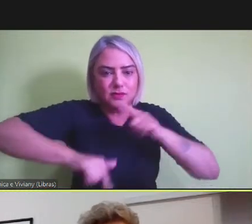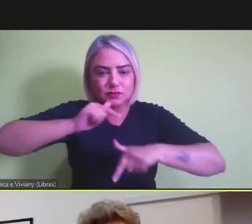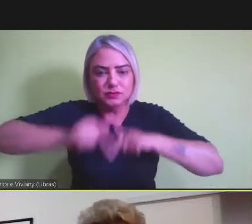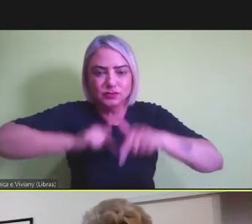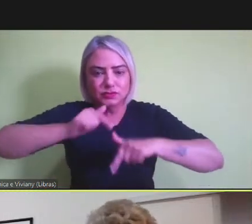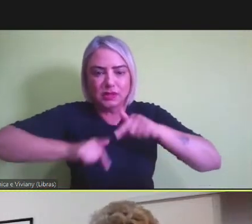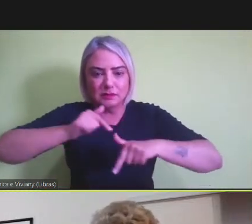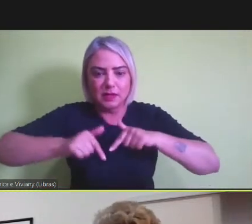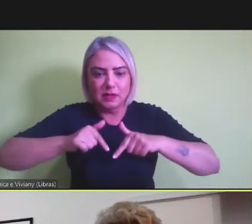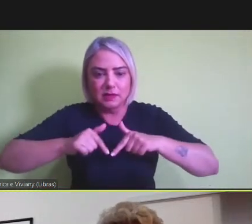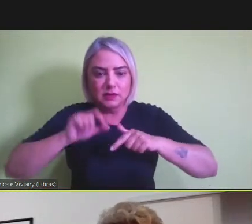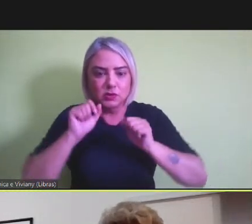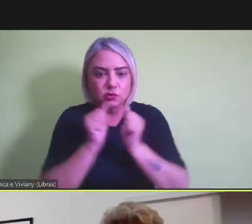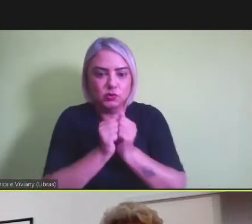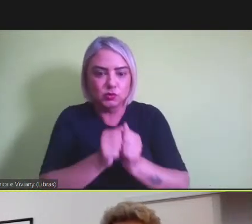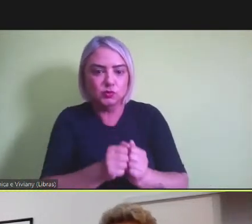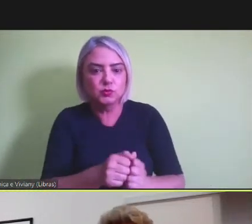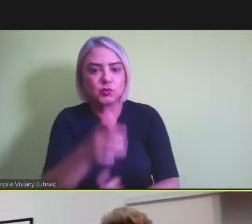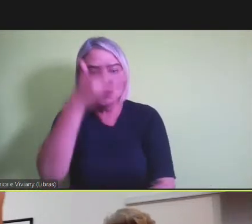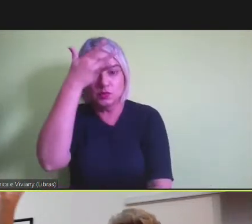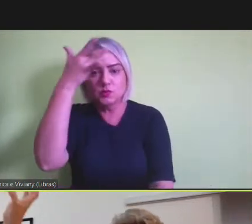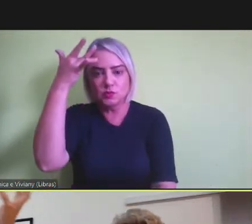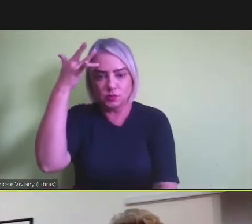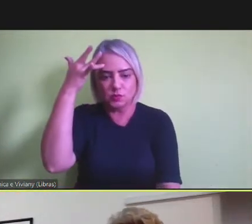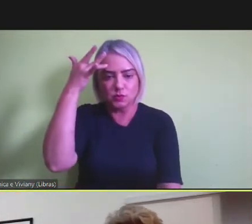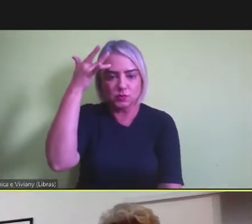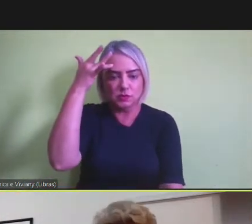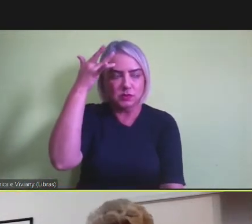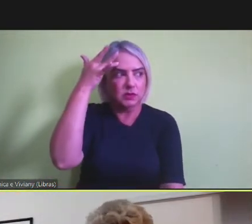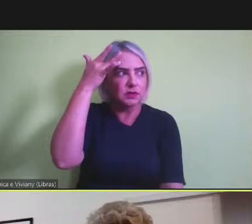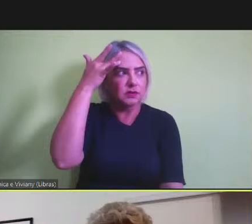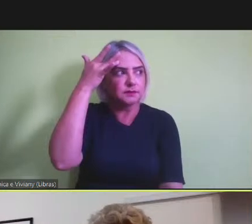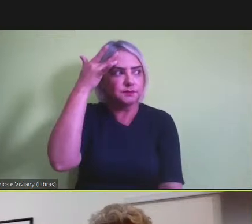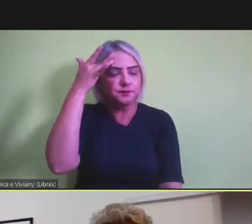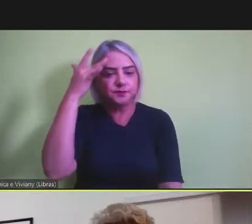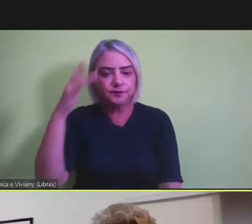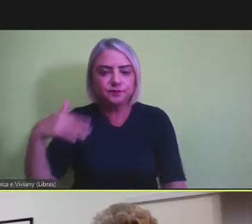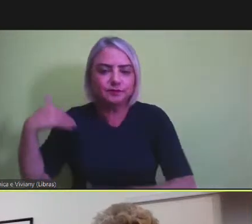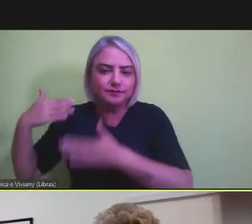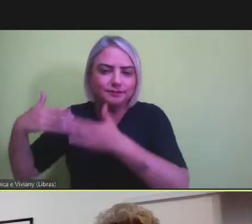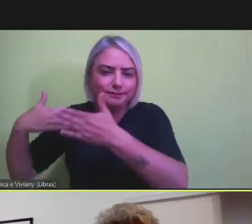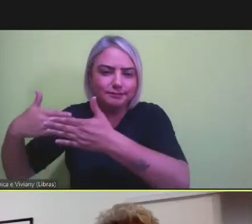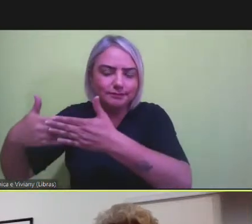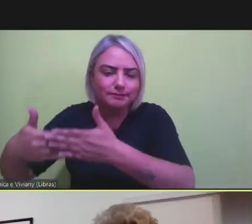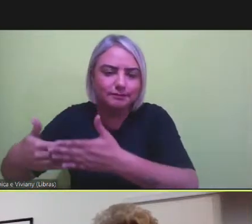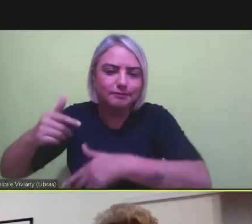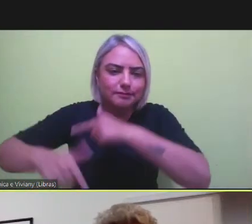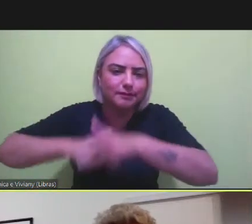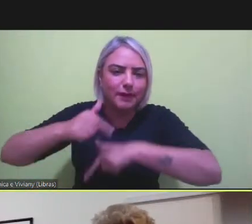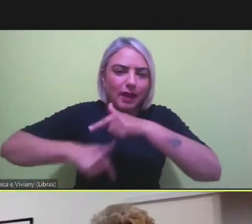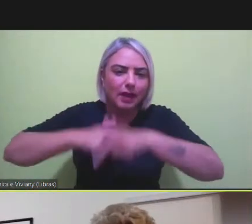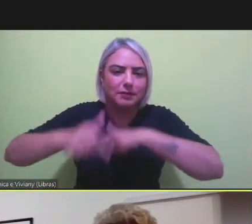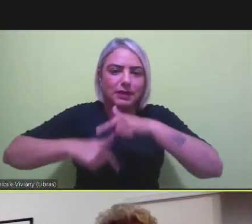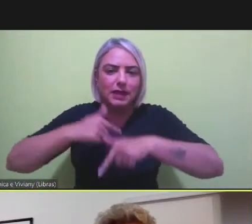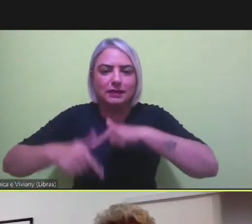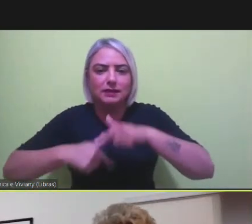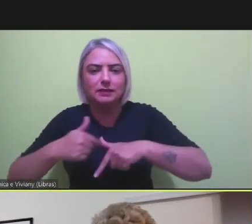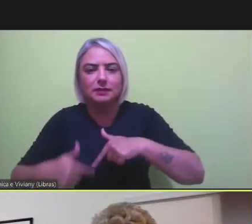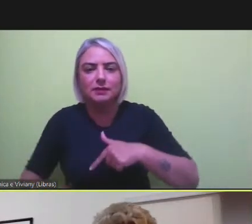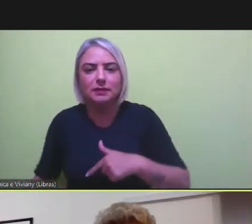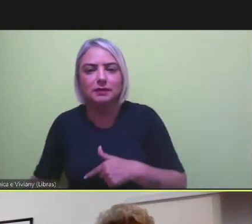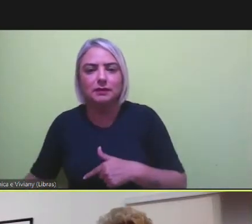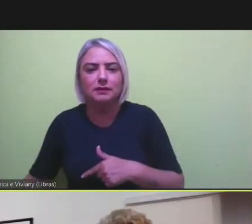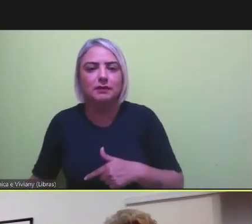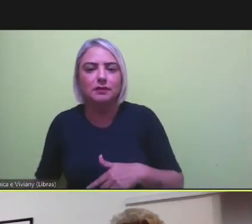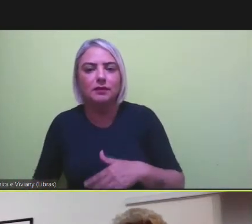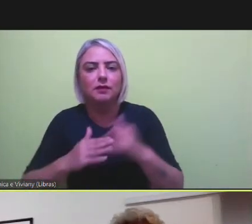most advanced in this field alongside mental health. It has also a great tradition of work, a